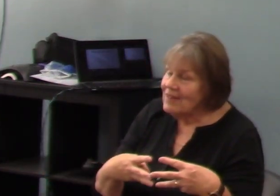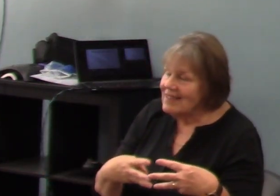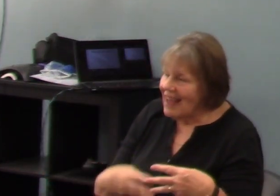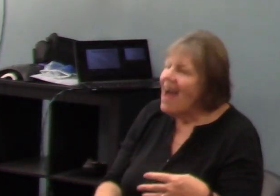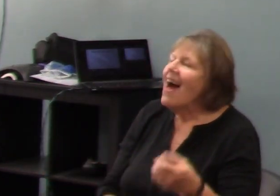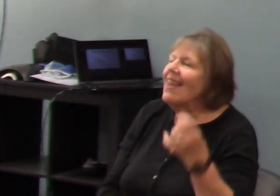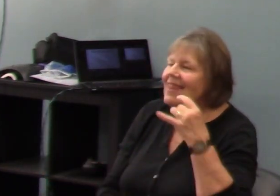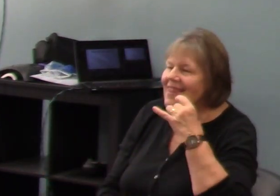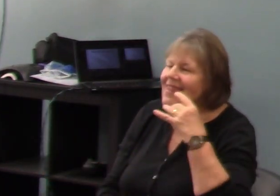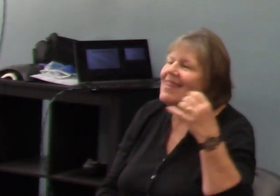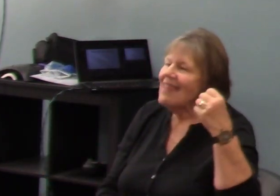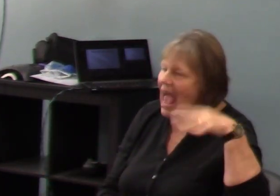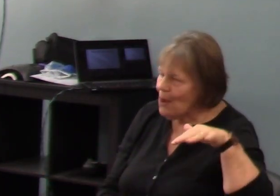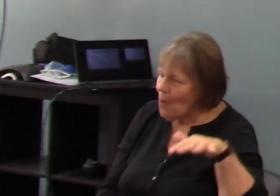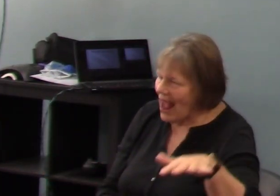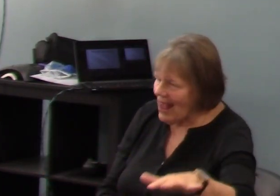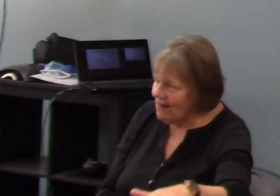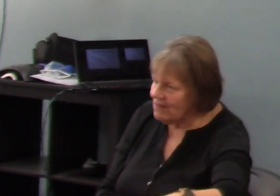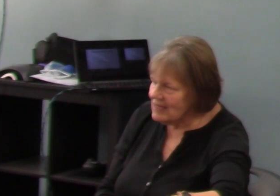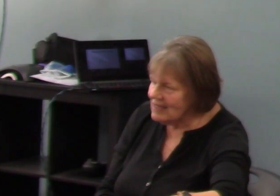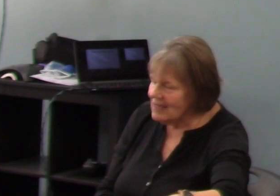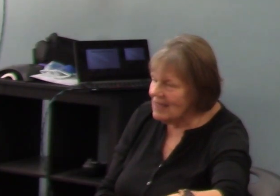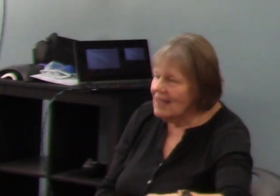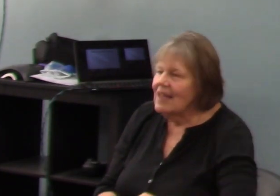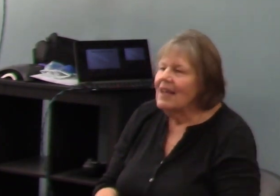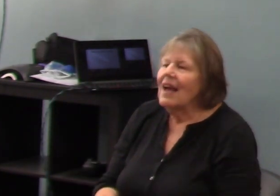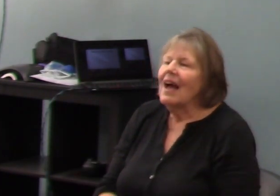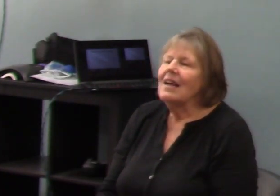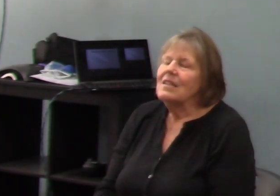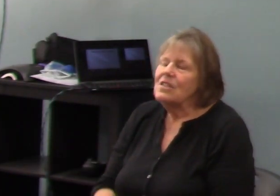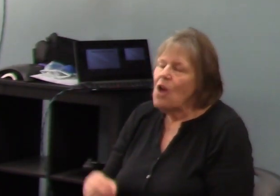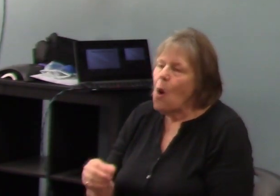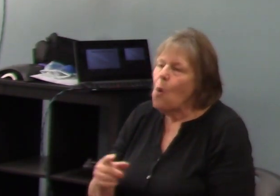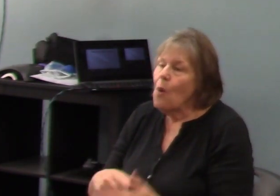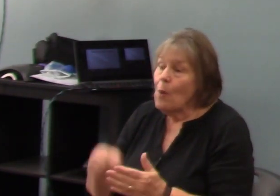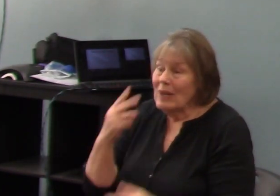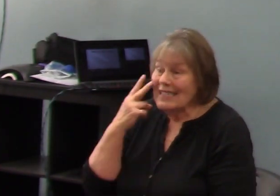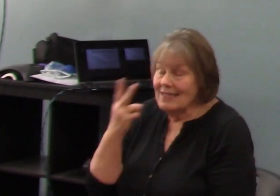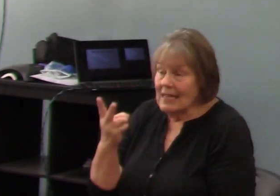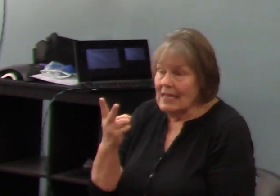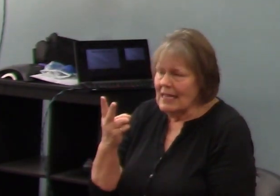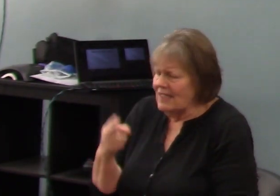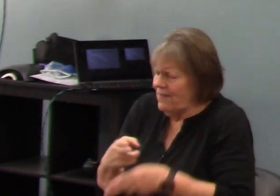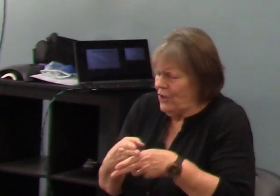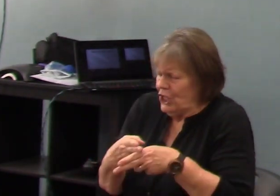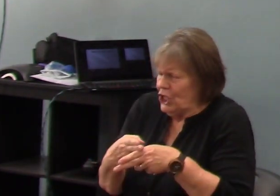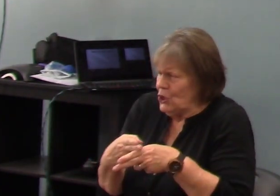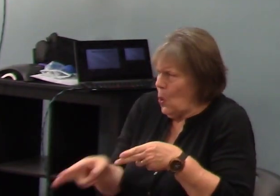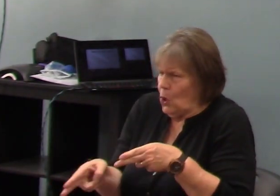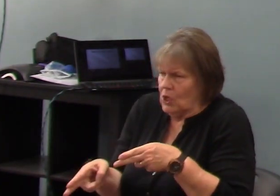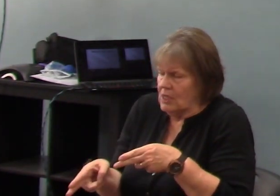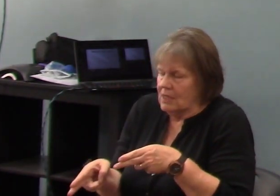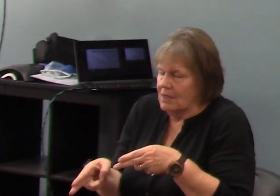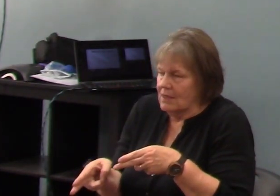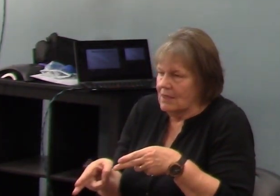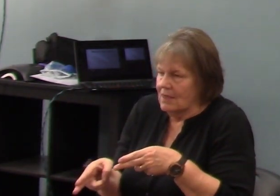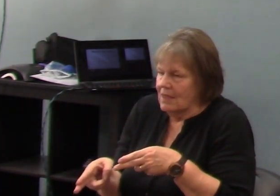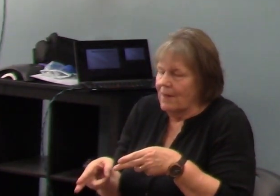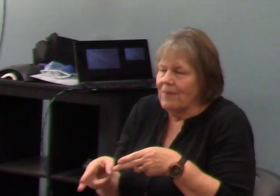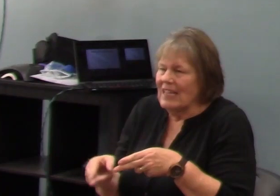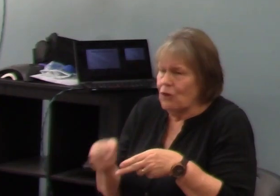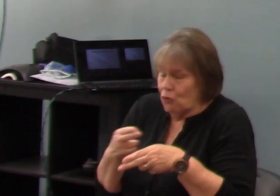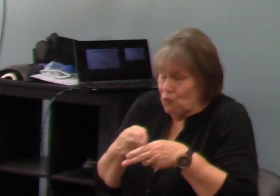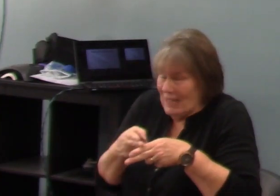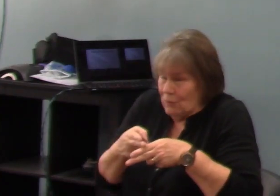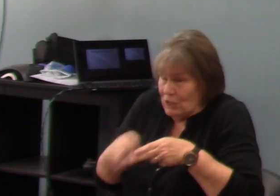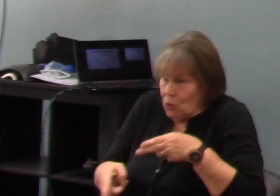different periods. So the frequency that we can see is actually a very short period. If it goes really, really short,